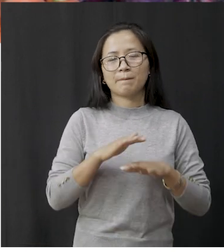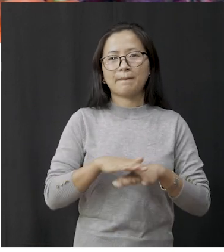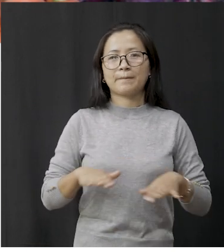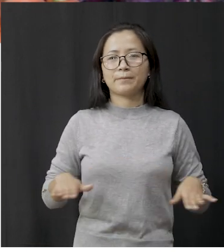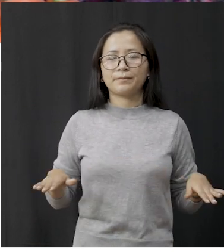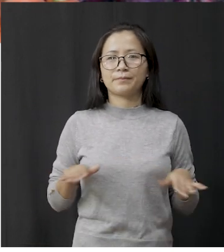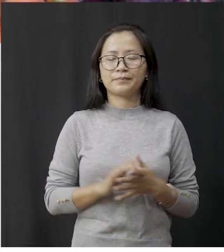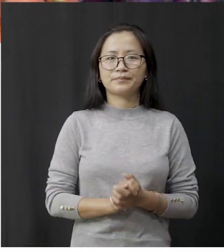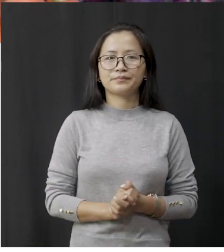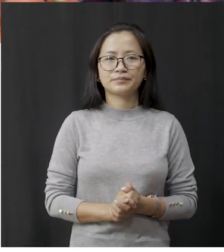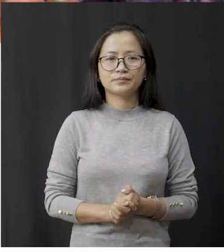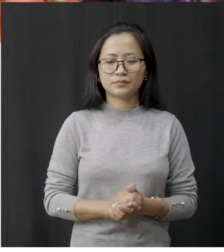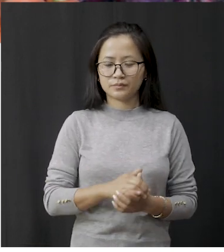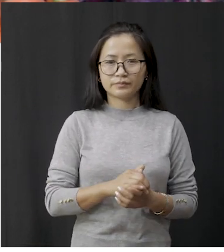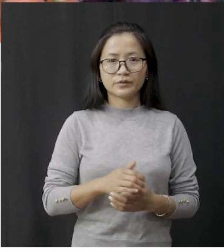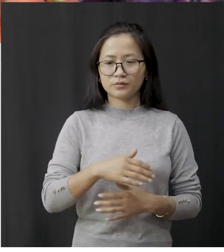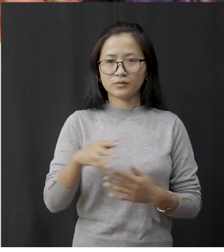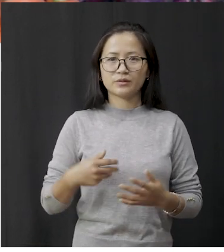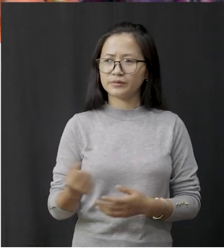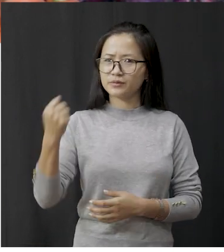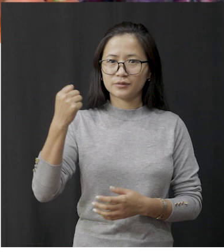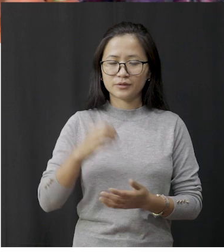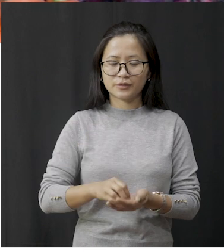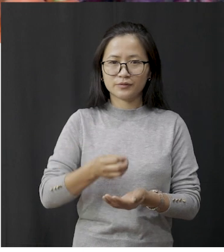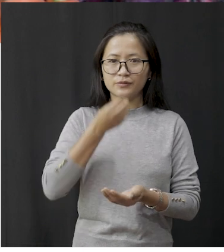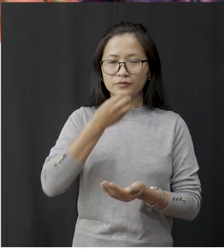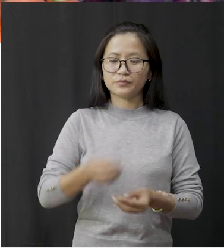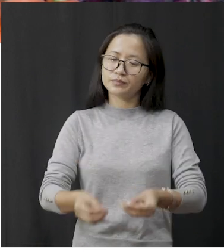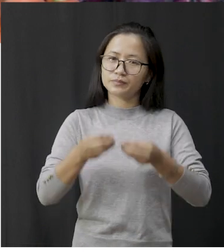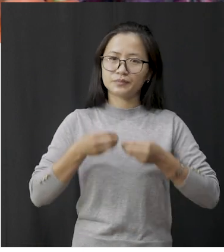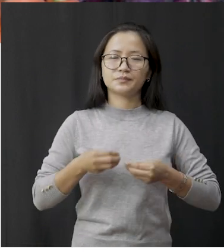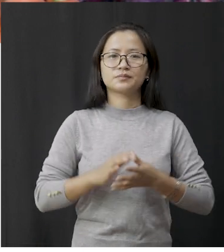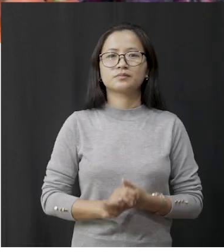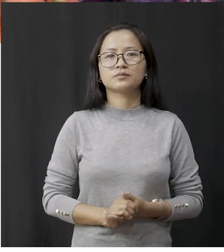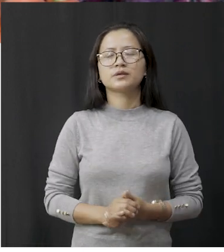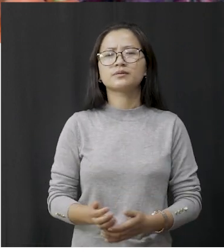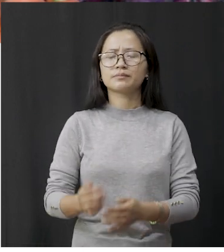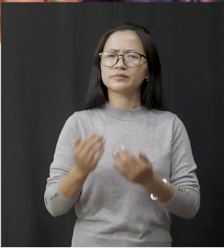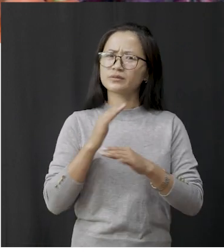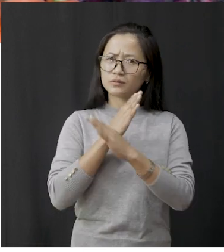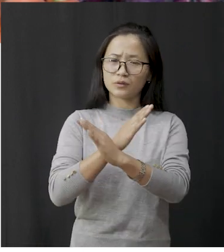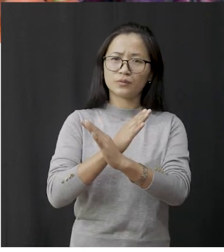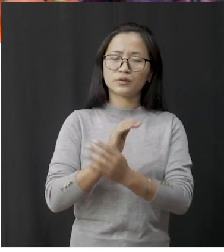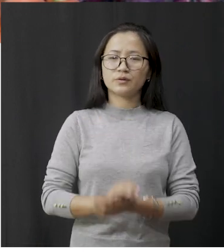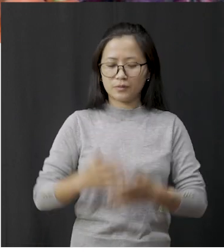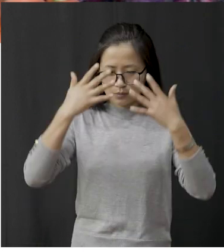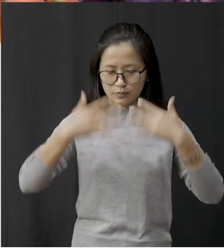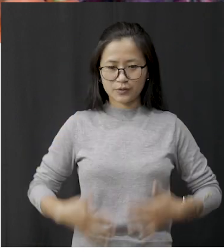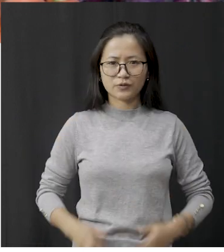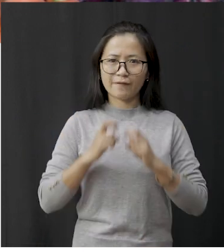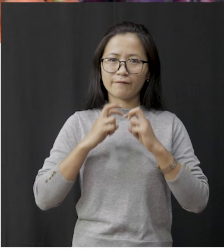students, these are also energy-giving food. These are very protective and they keep our